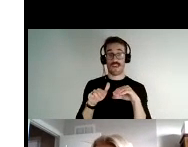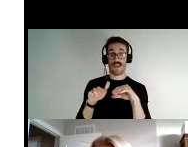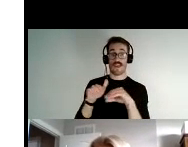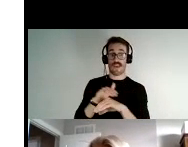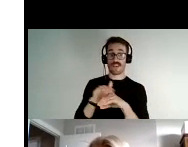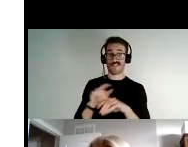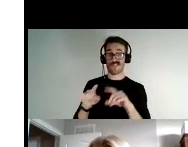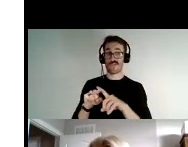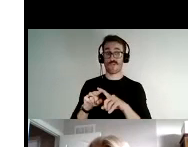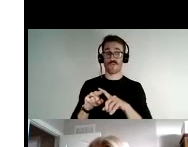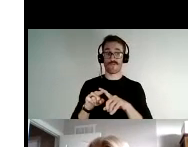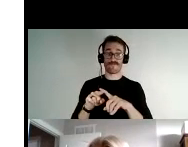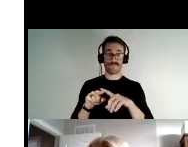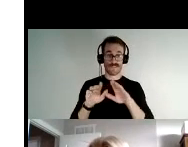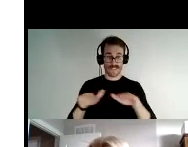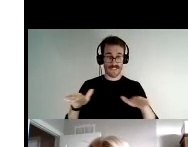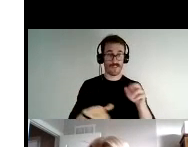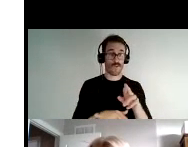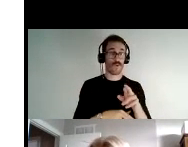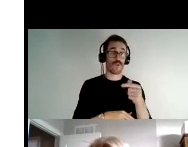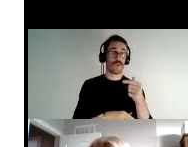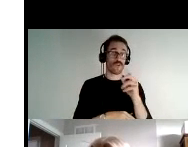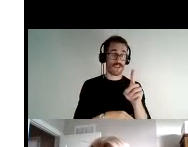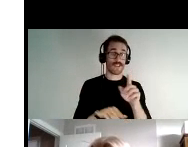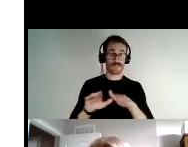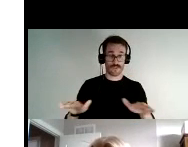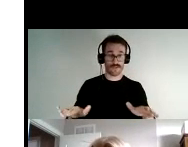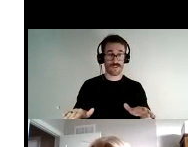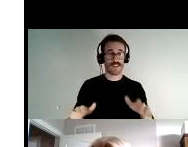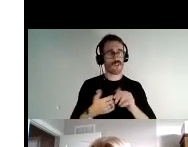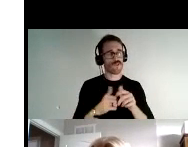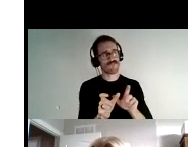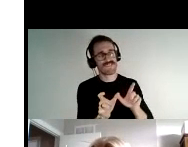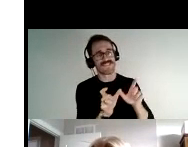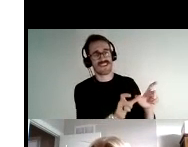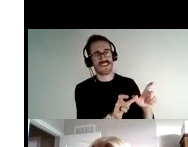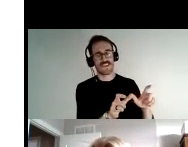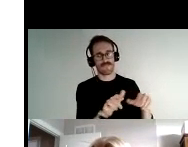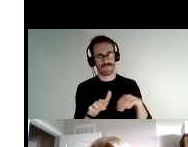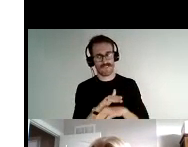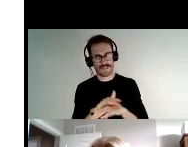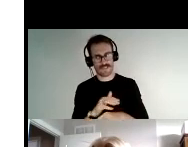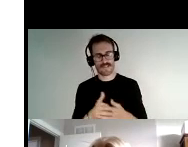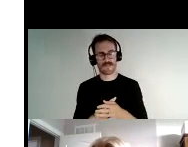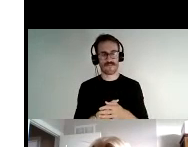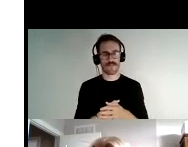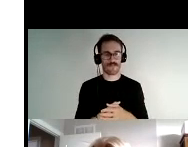So what does that perhaps look like? So the senior in that particular situation was living